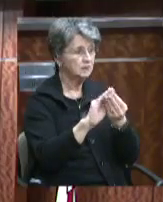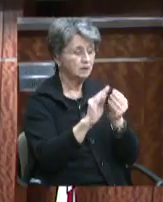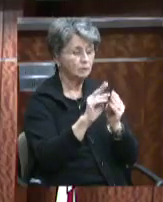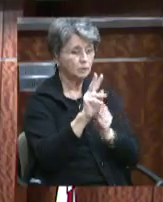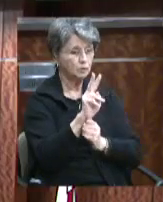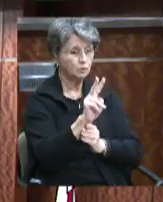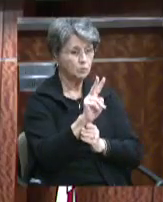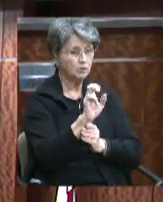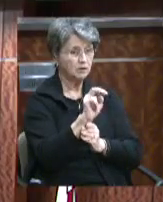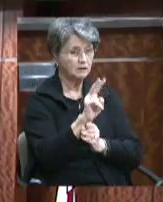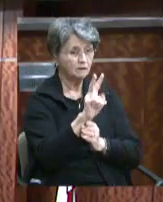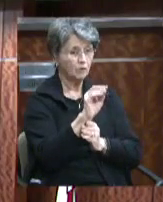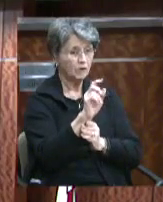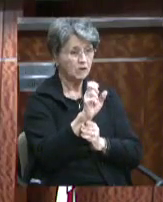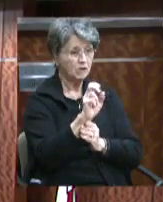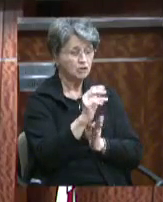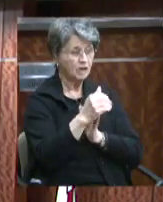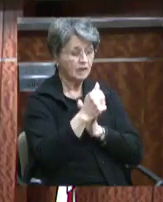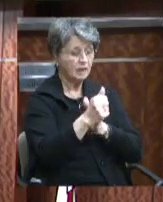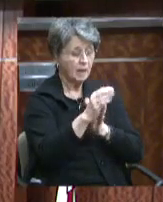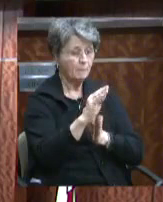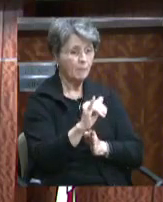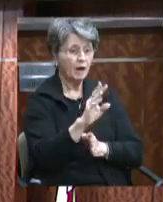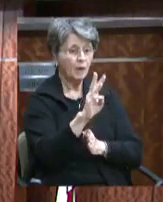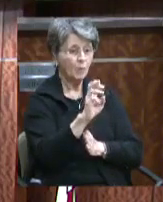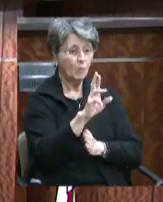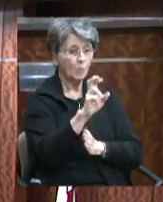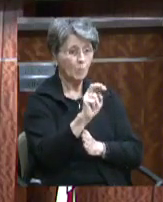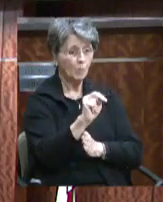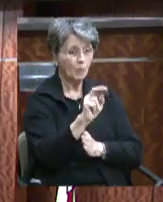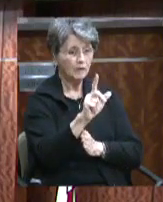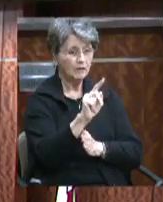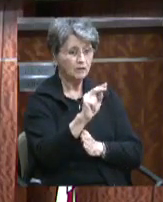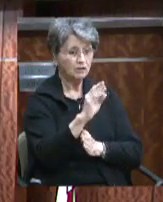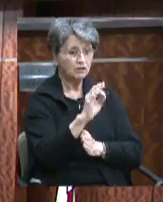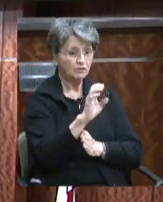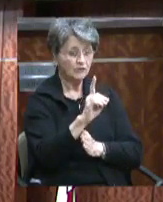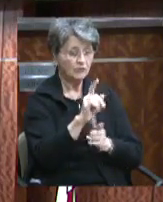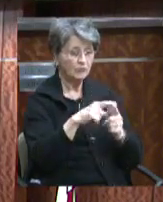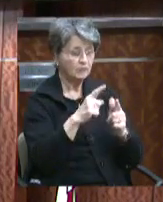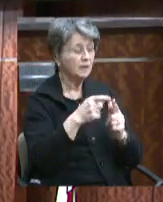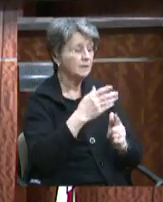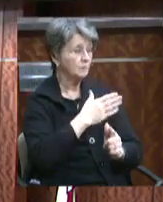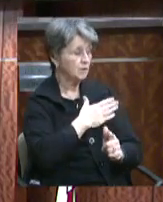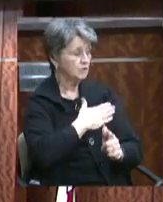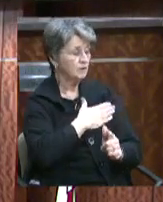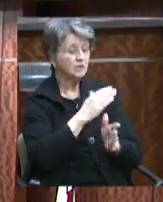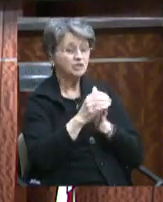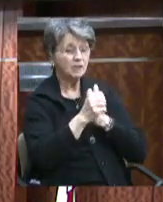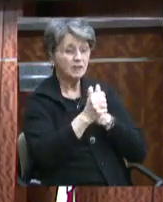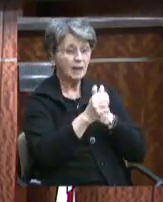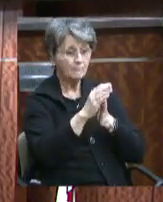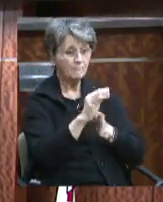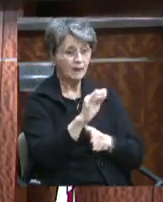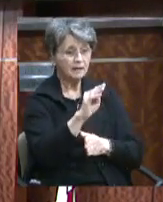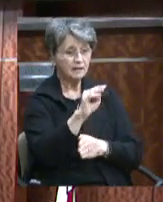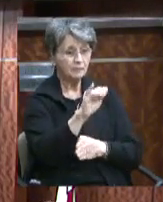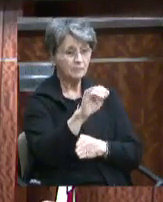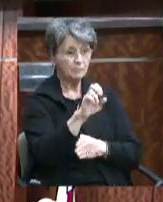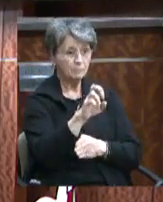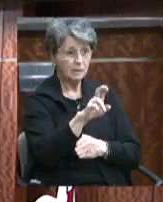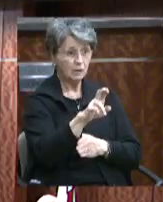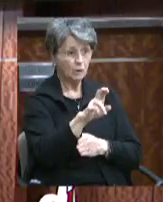2, Invocation, led by Warren Litchfield, followed by the Pledge of Allegiance, led by the Mayor.